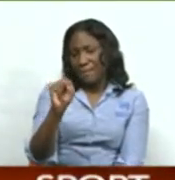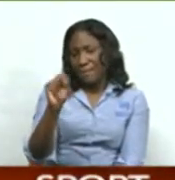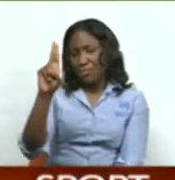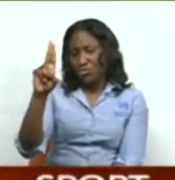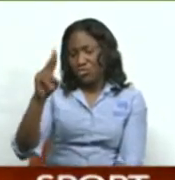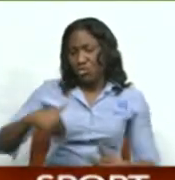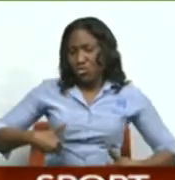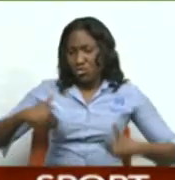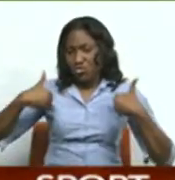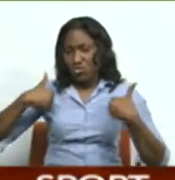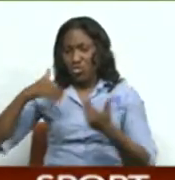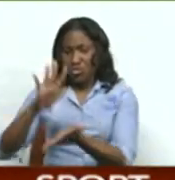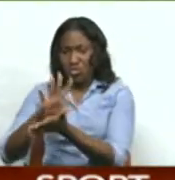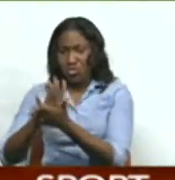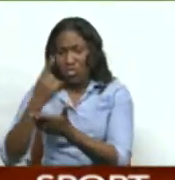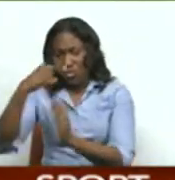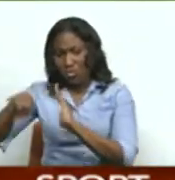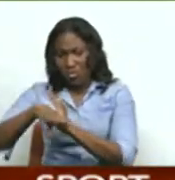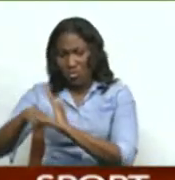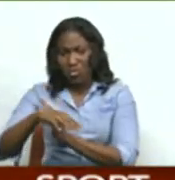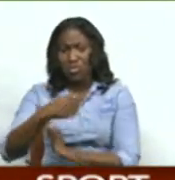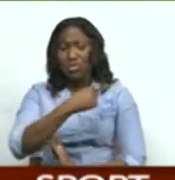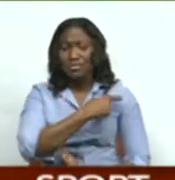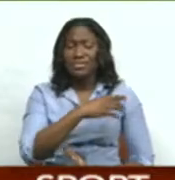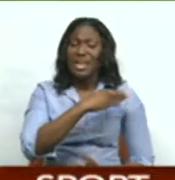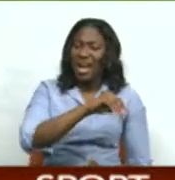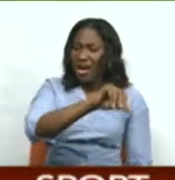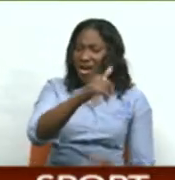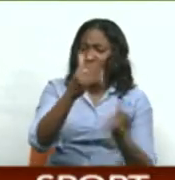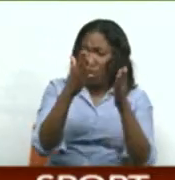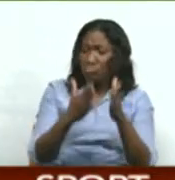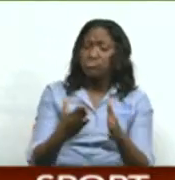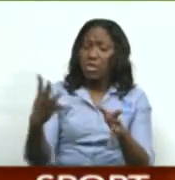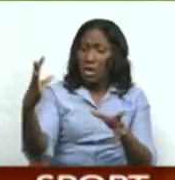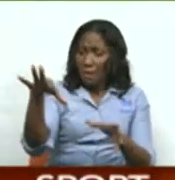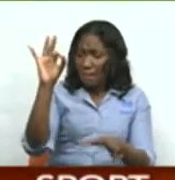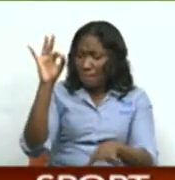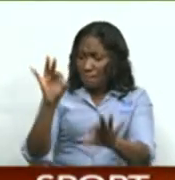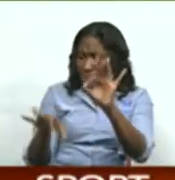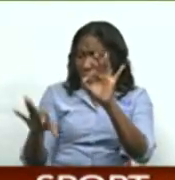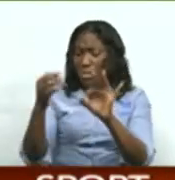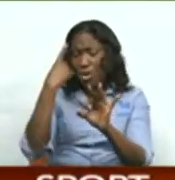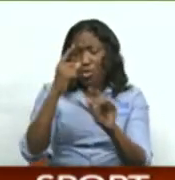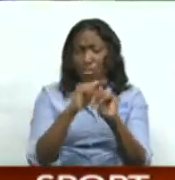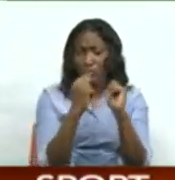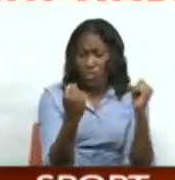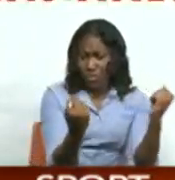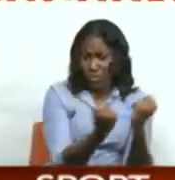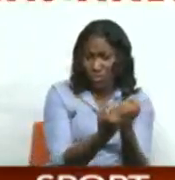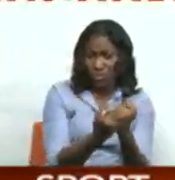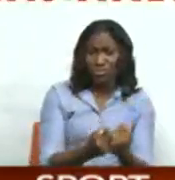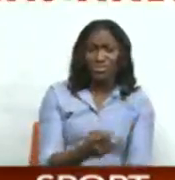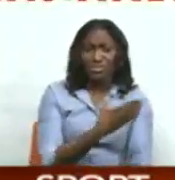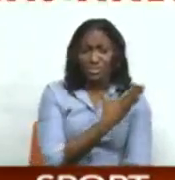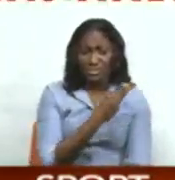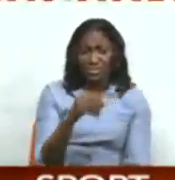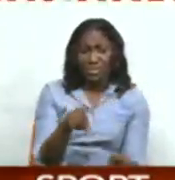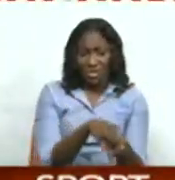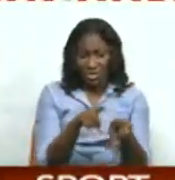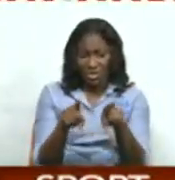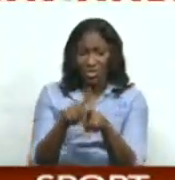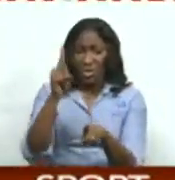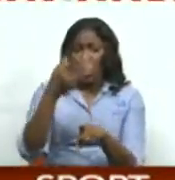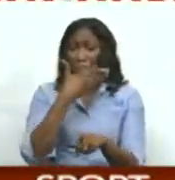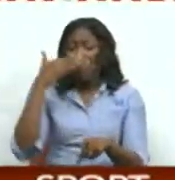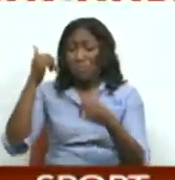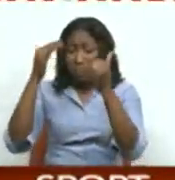Bufonge and 20-year-old Grimsby Town forward Justin Obiku. The MLS Superdraft's first and second picks overall, Tyrese